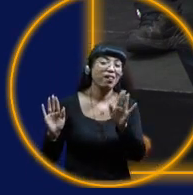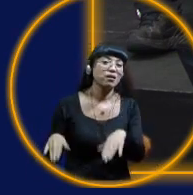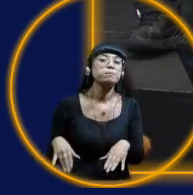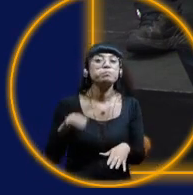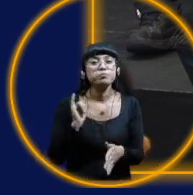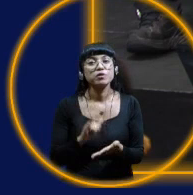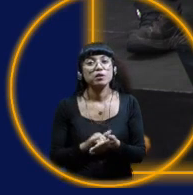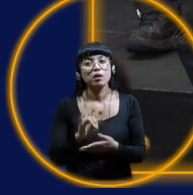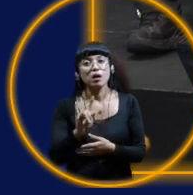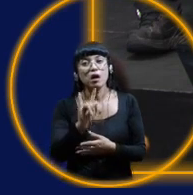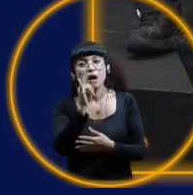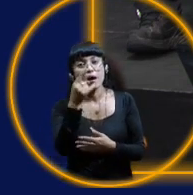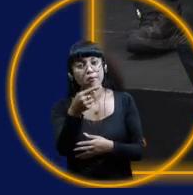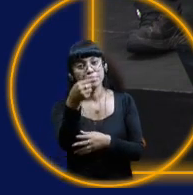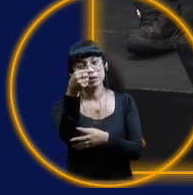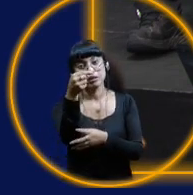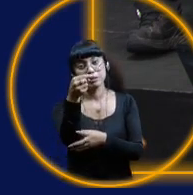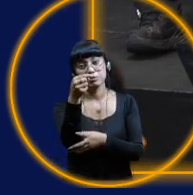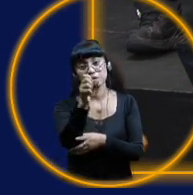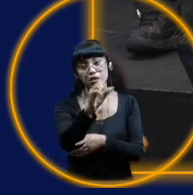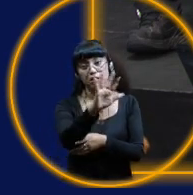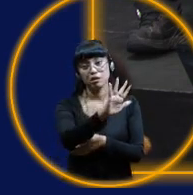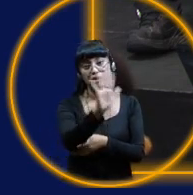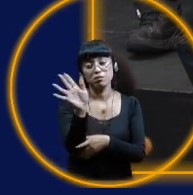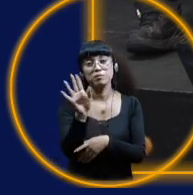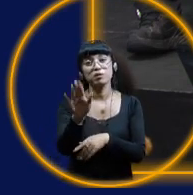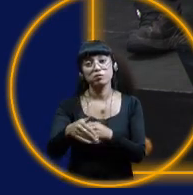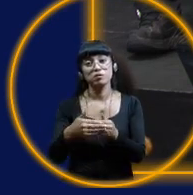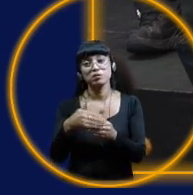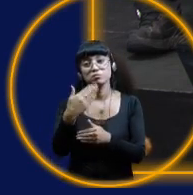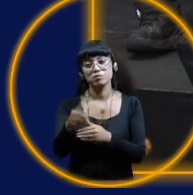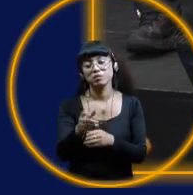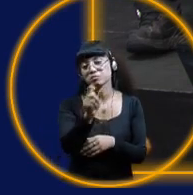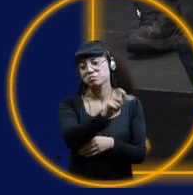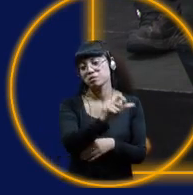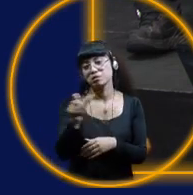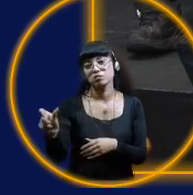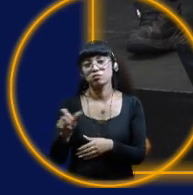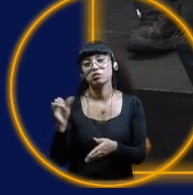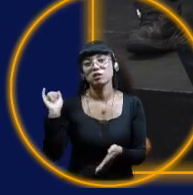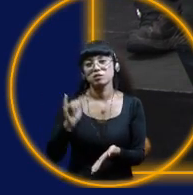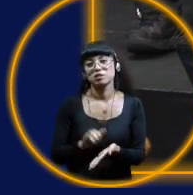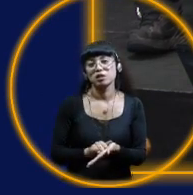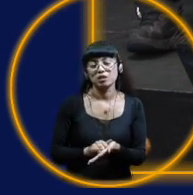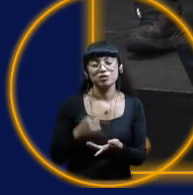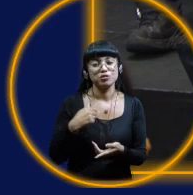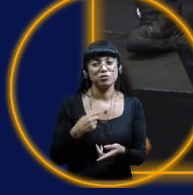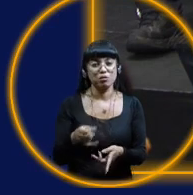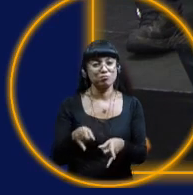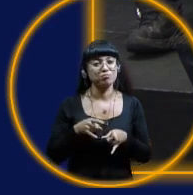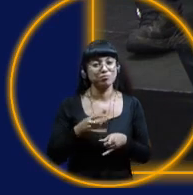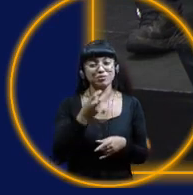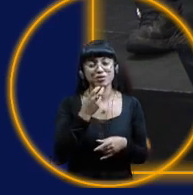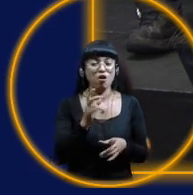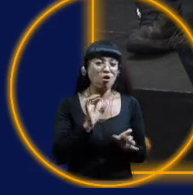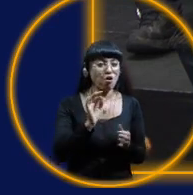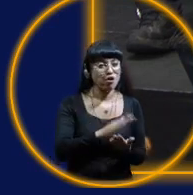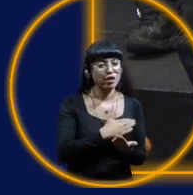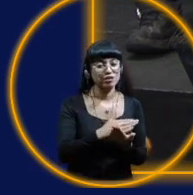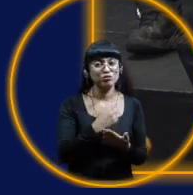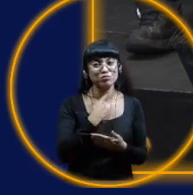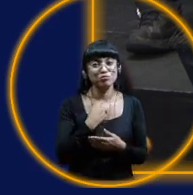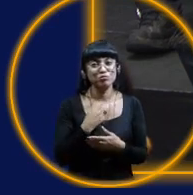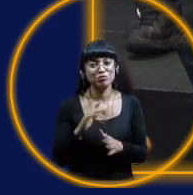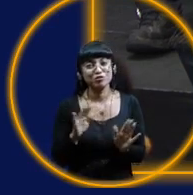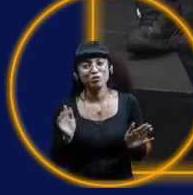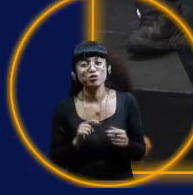there's the people who are like, this made me laugh, or I love this song. And don't just like pass over them. Just remember, oh yes, that's